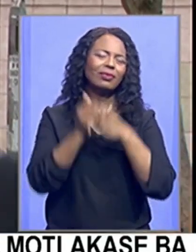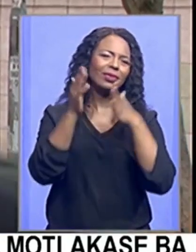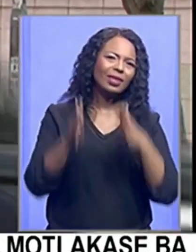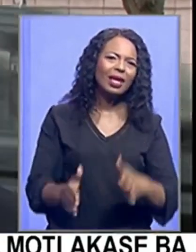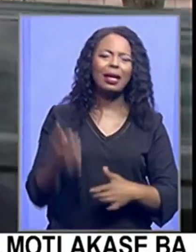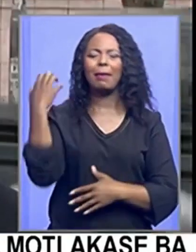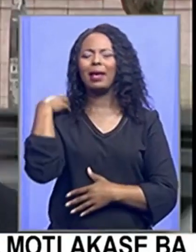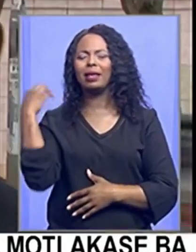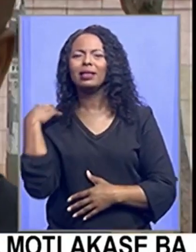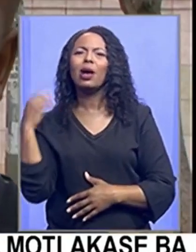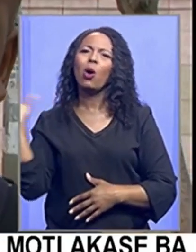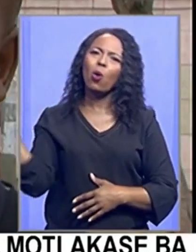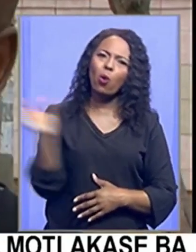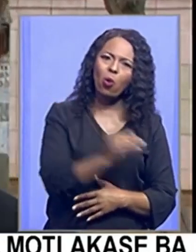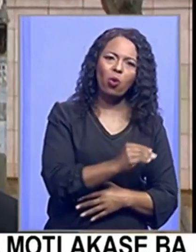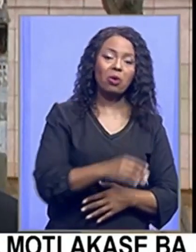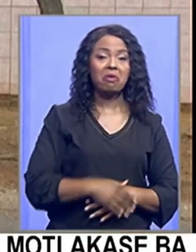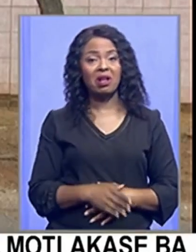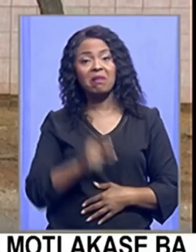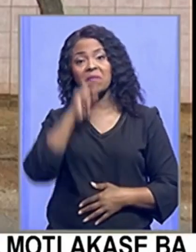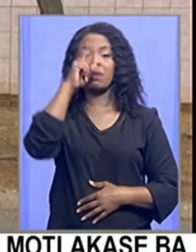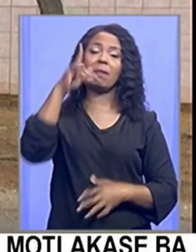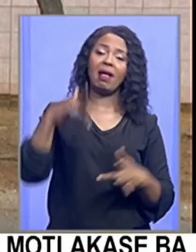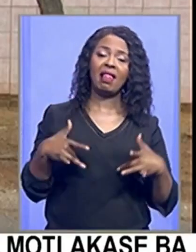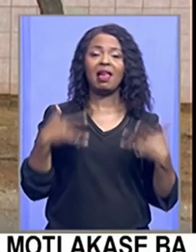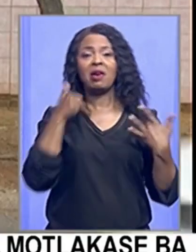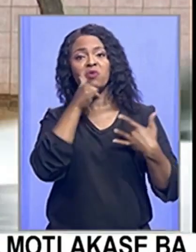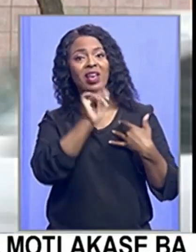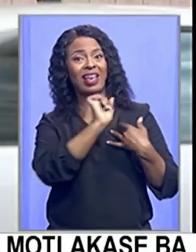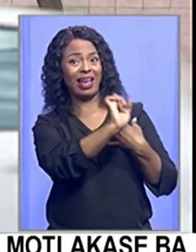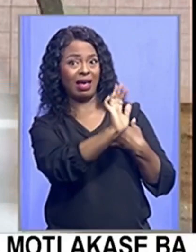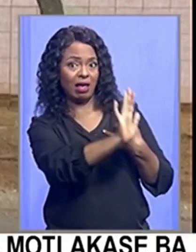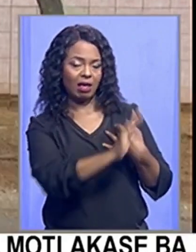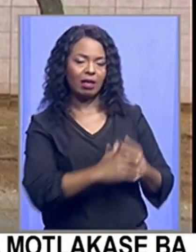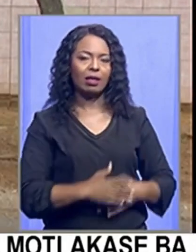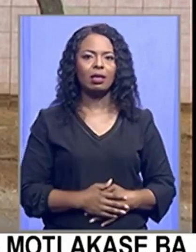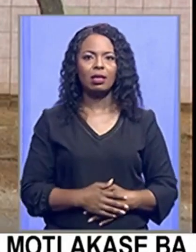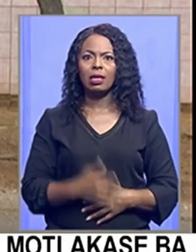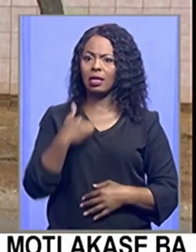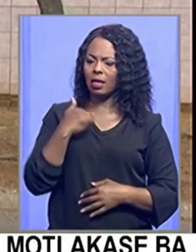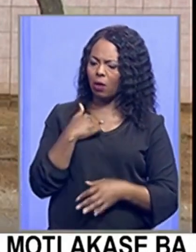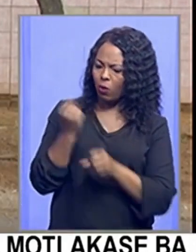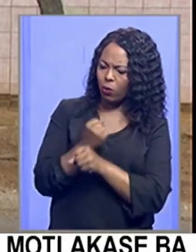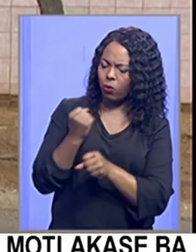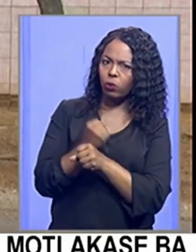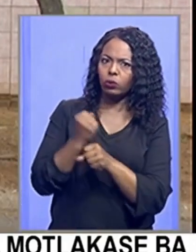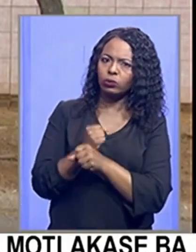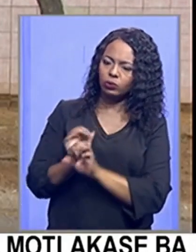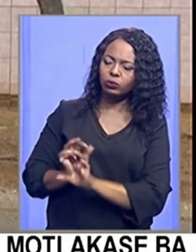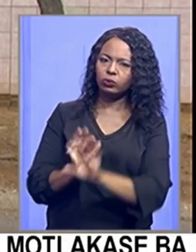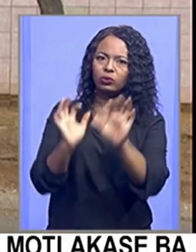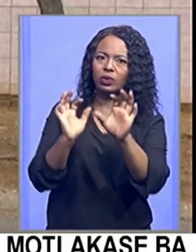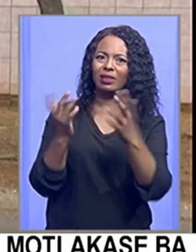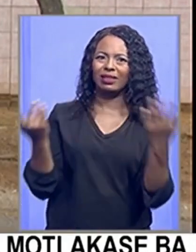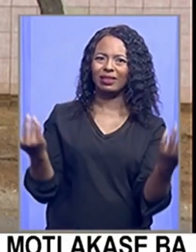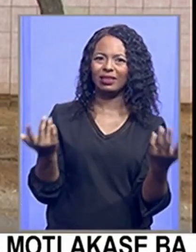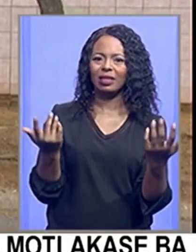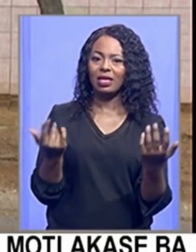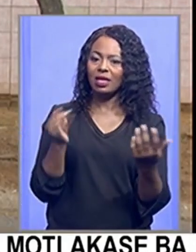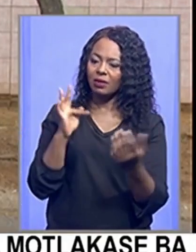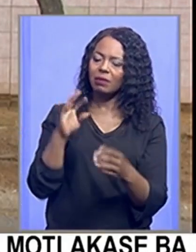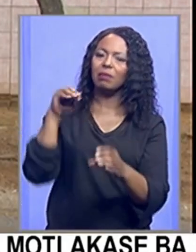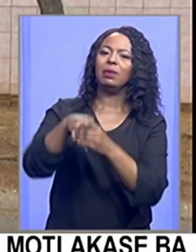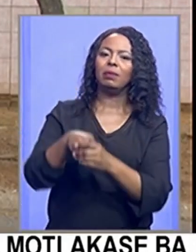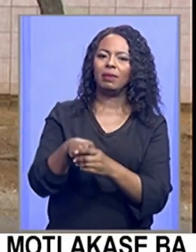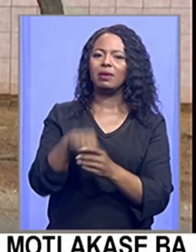cabinet, all of them are living a fancy life. For na protest and SABC and I never get join because if it rapra protest and